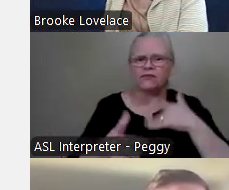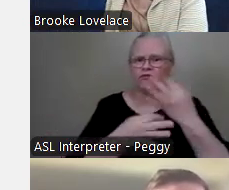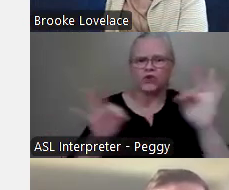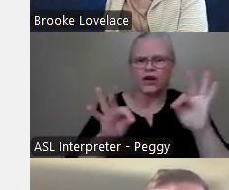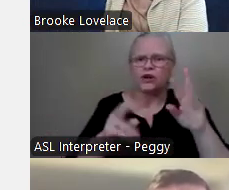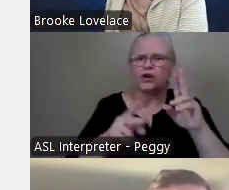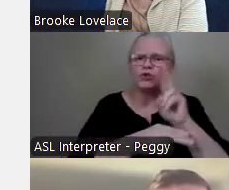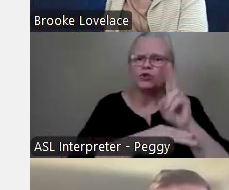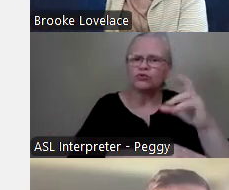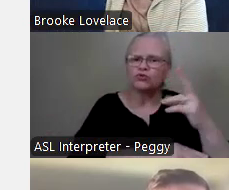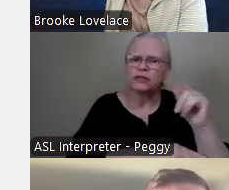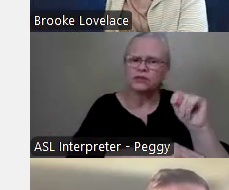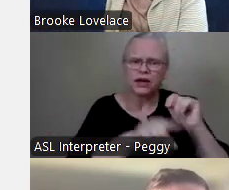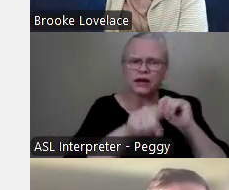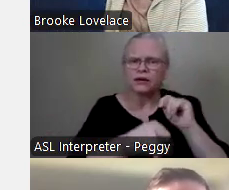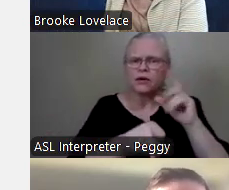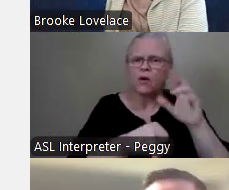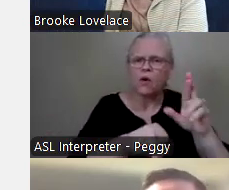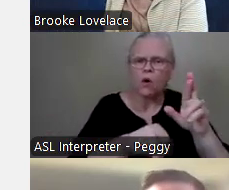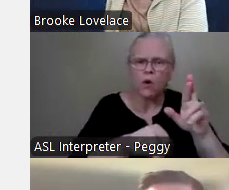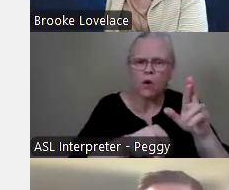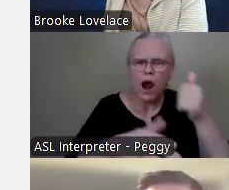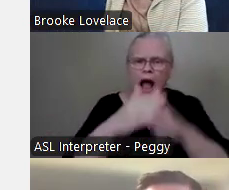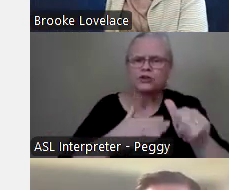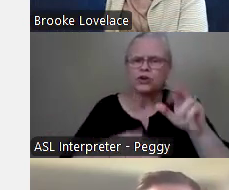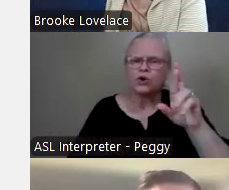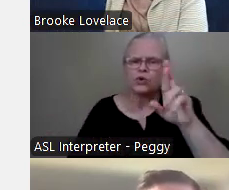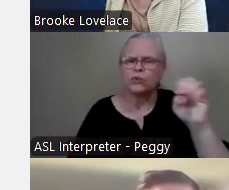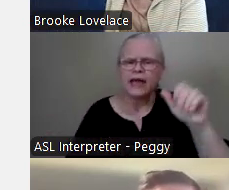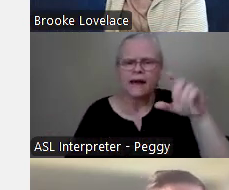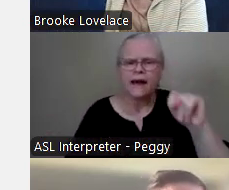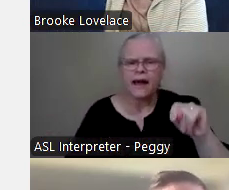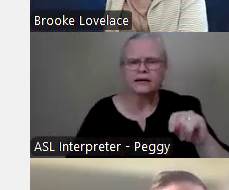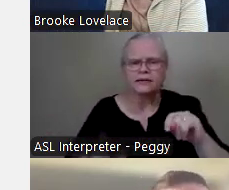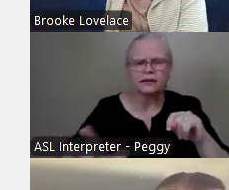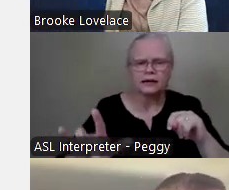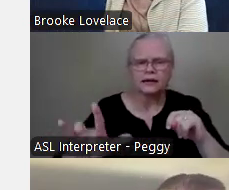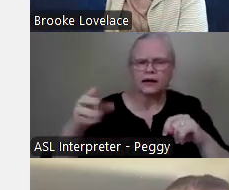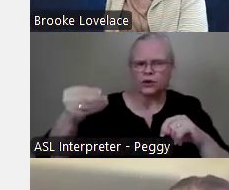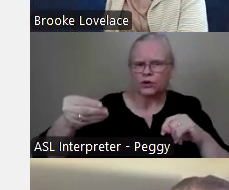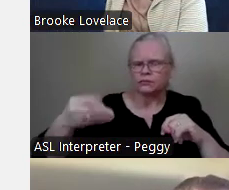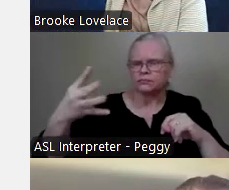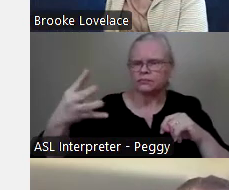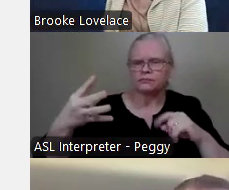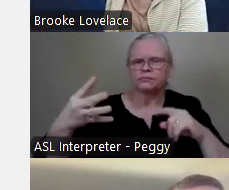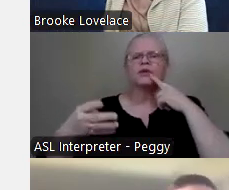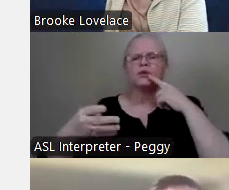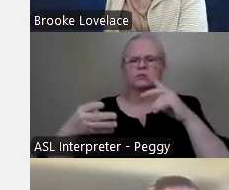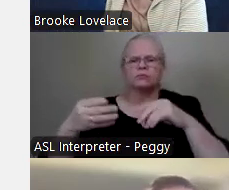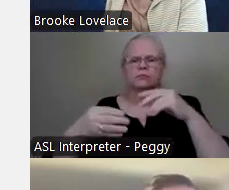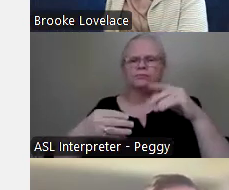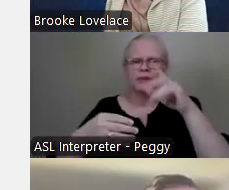chat function, or under the react button there is a method to raise your hand. But we would love to